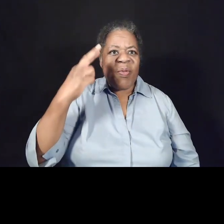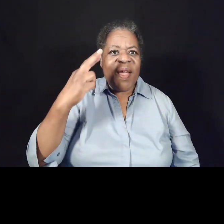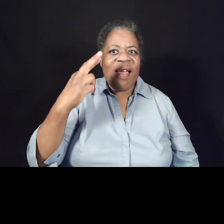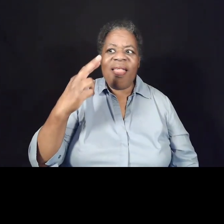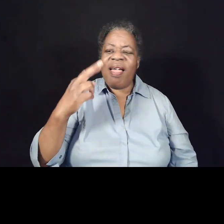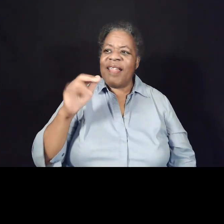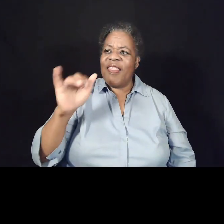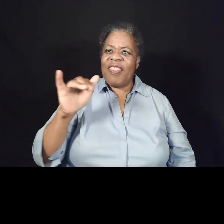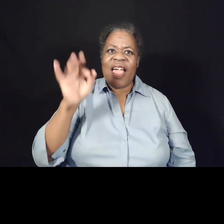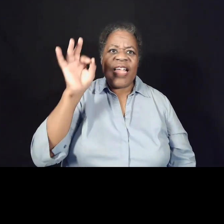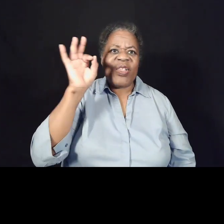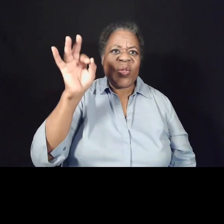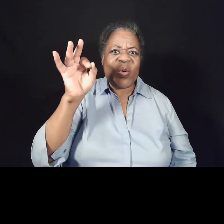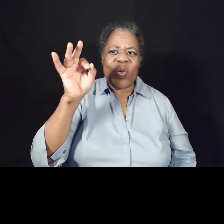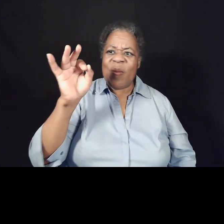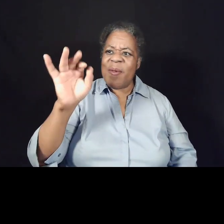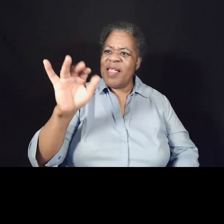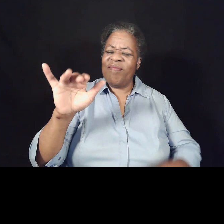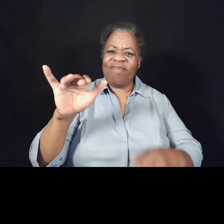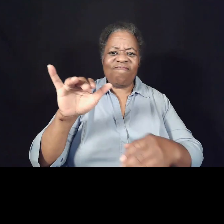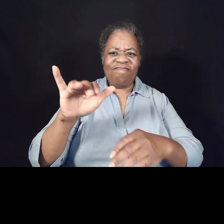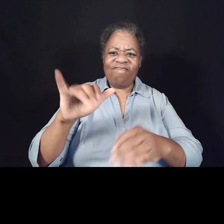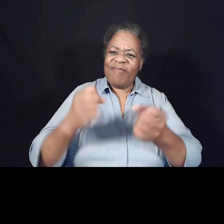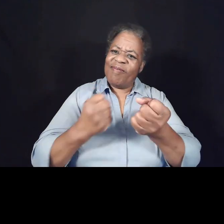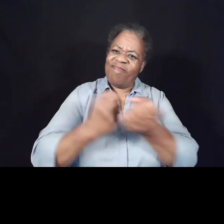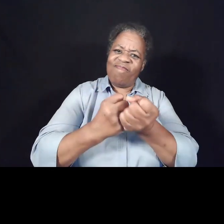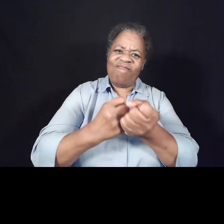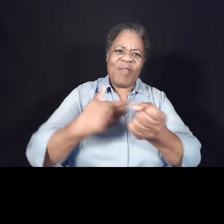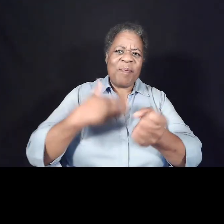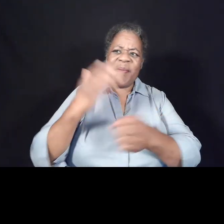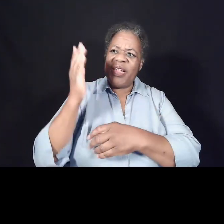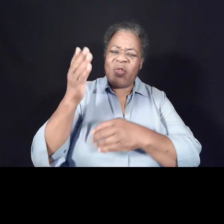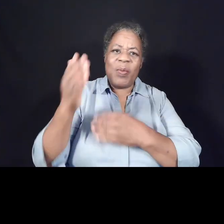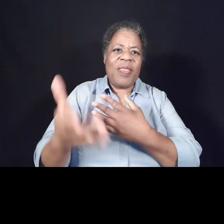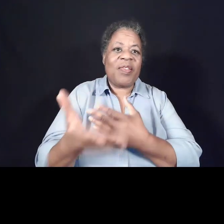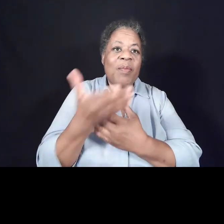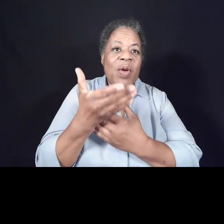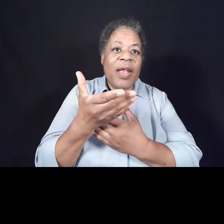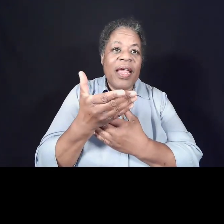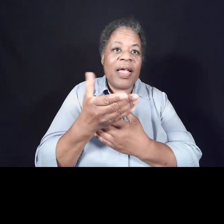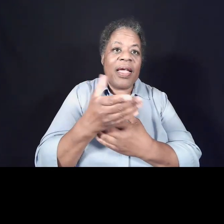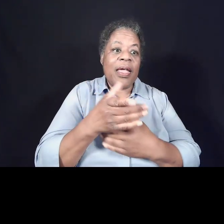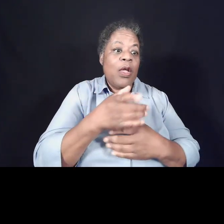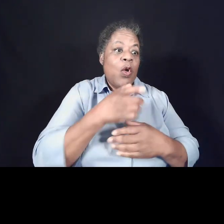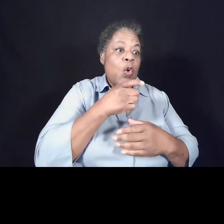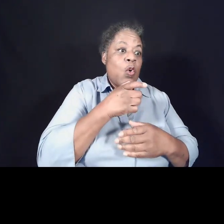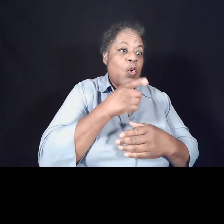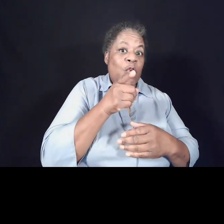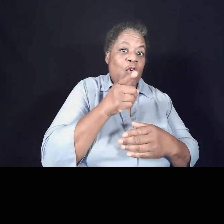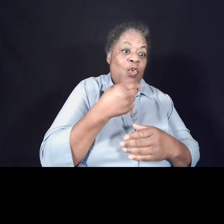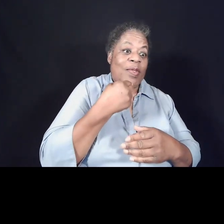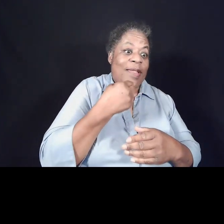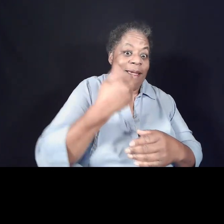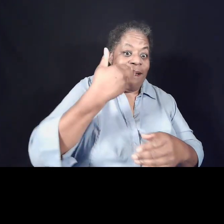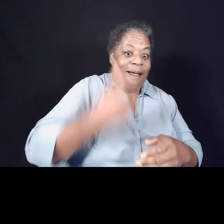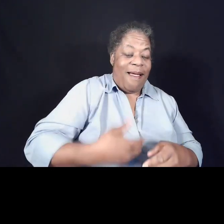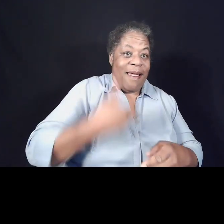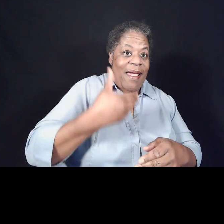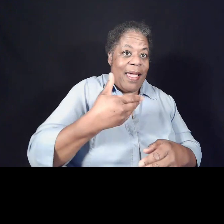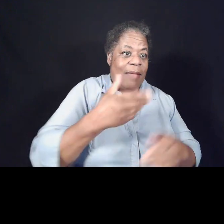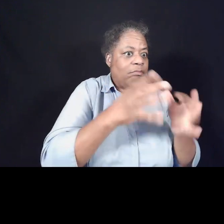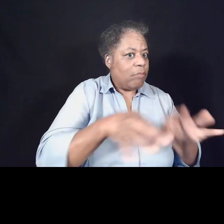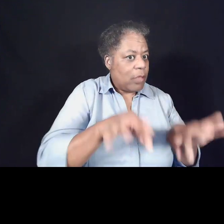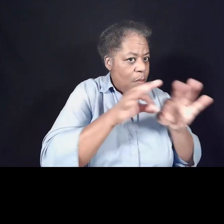me up beautifully for this week. Because if who do you say I am is the most important question of